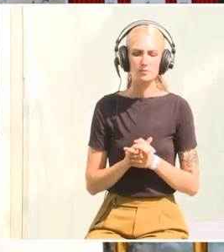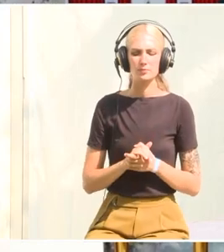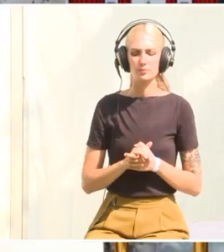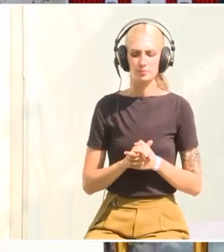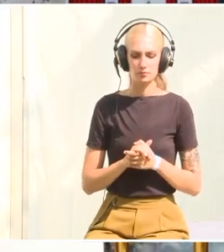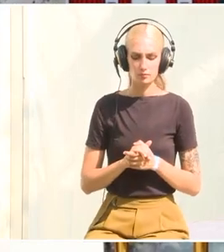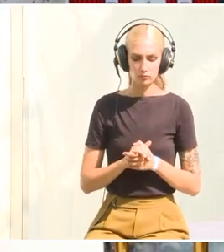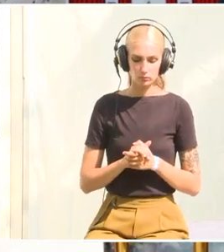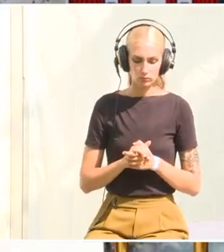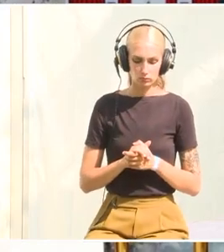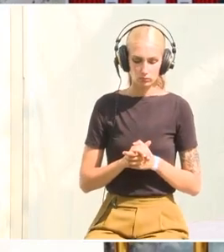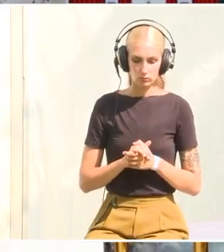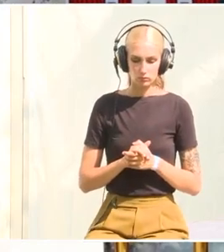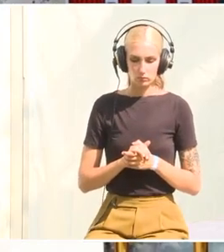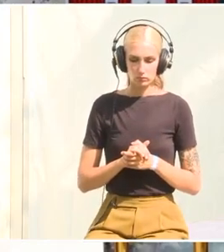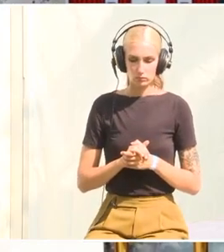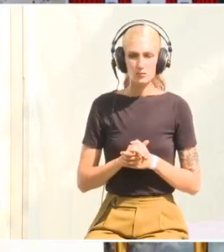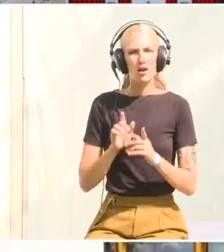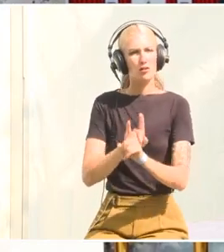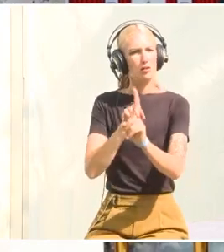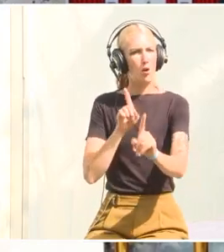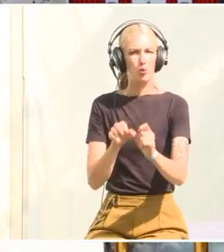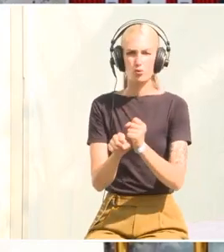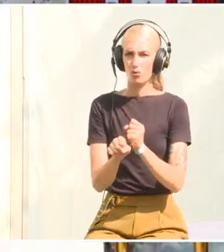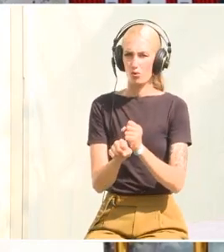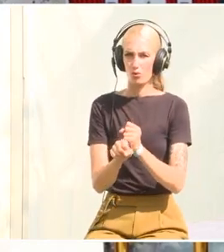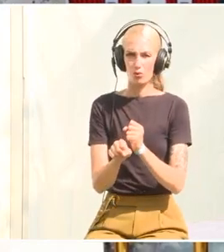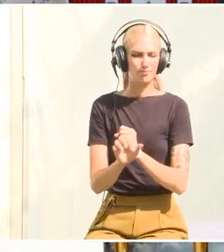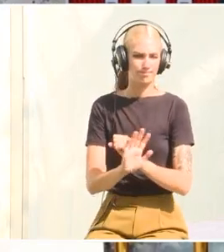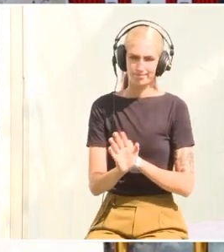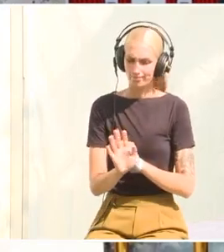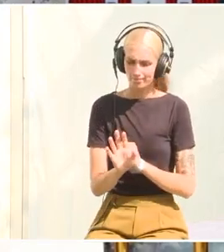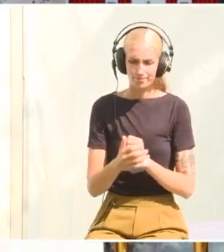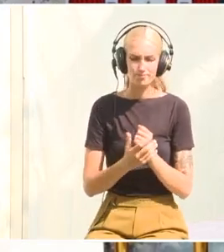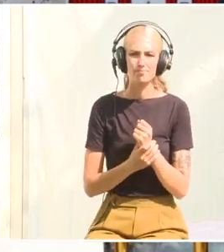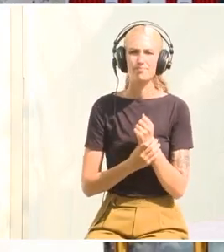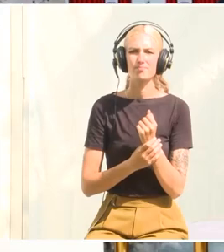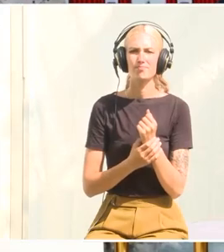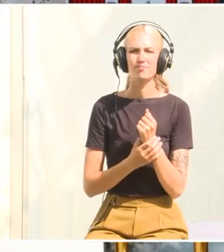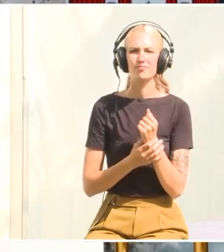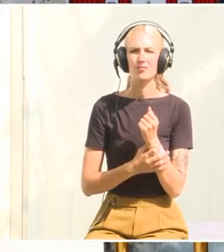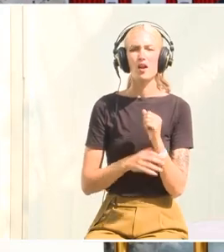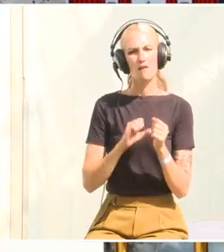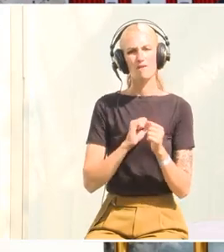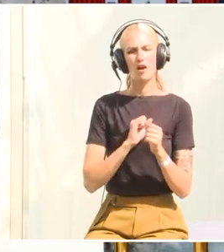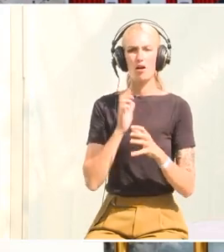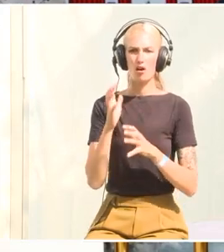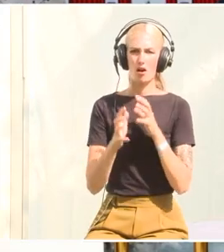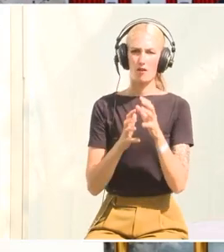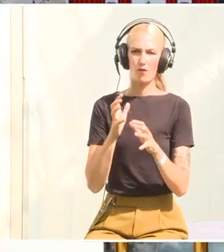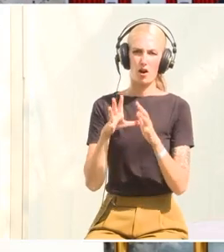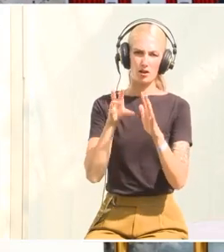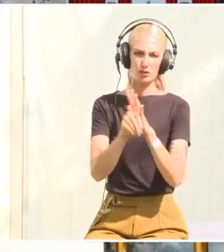about remote working simply as that. So it needs to have an international element to it. So the